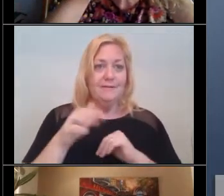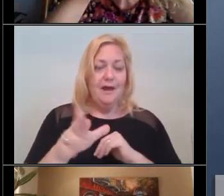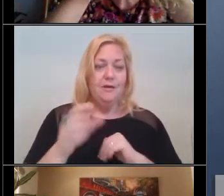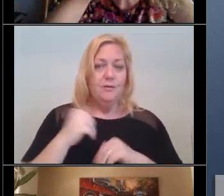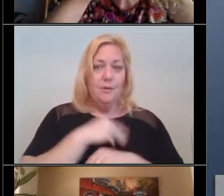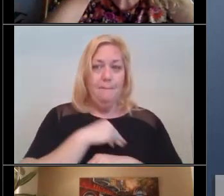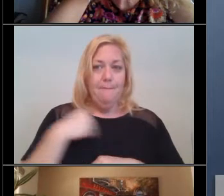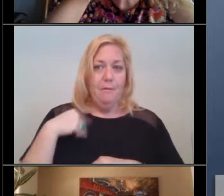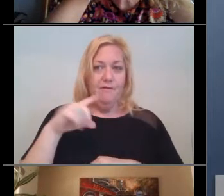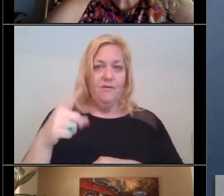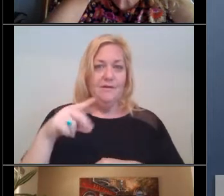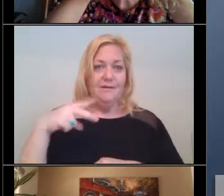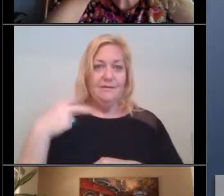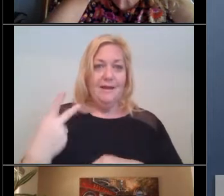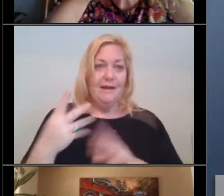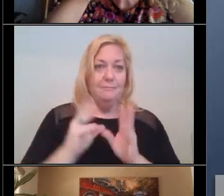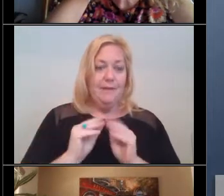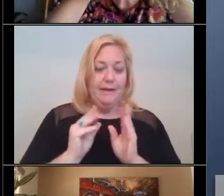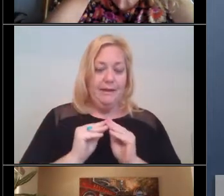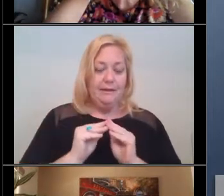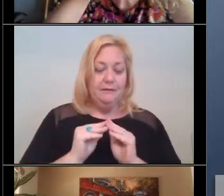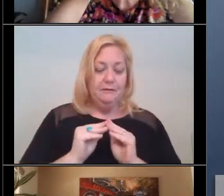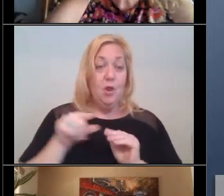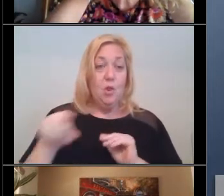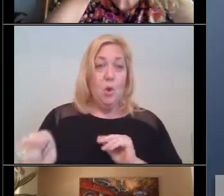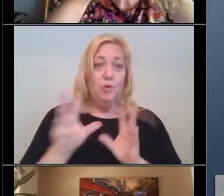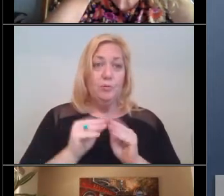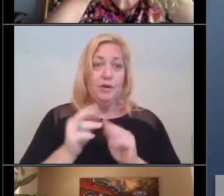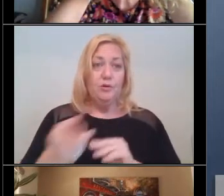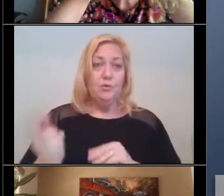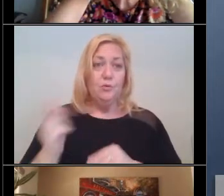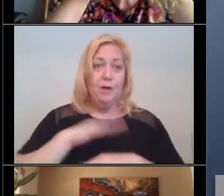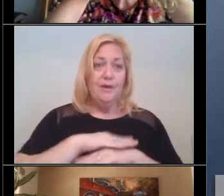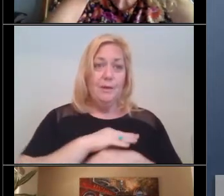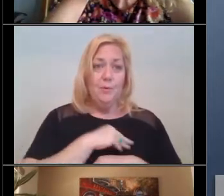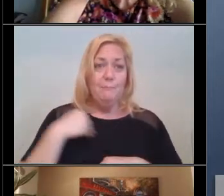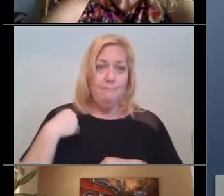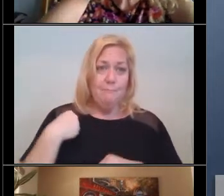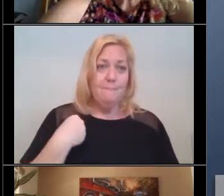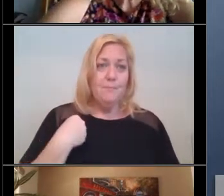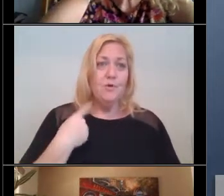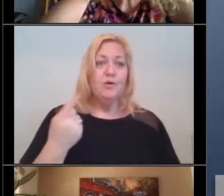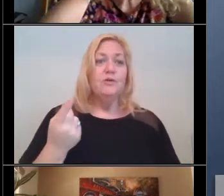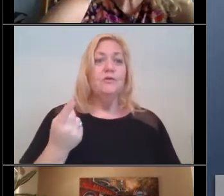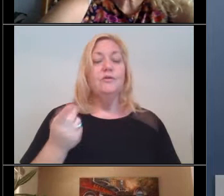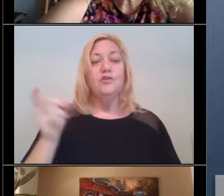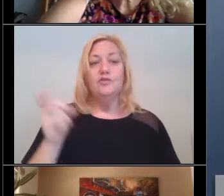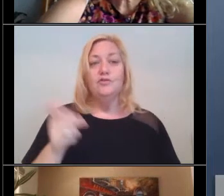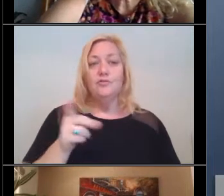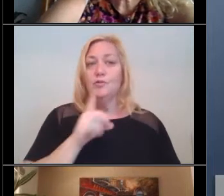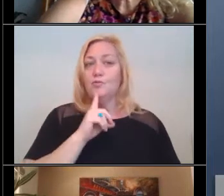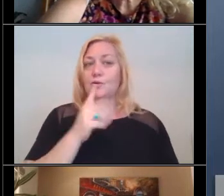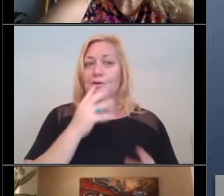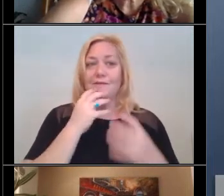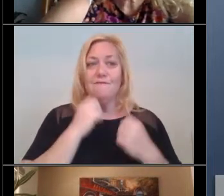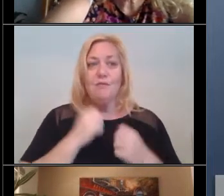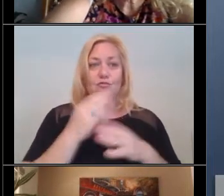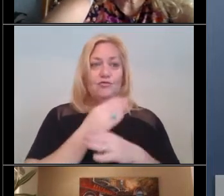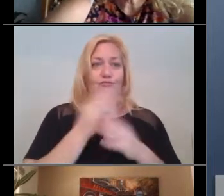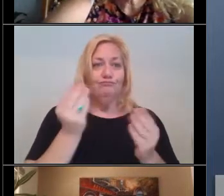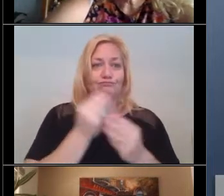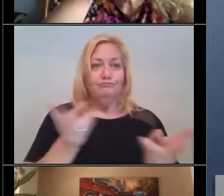and second meetings. At those meetings, Roundtable members shared incredibly valuable observations